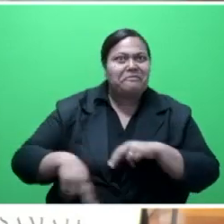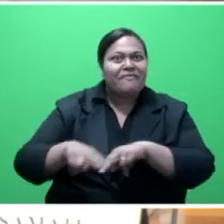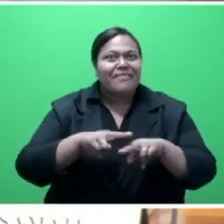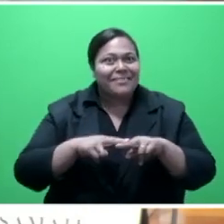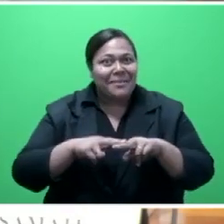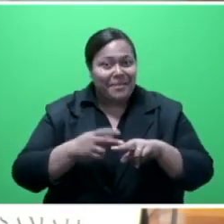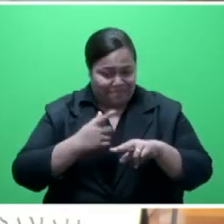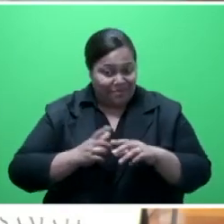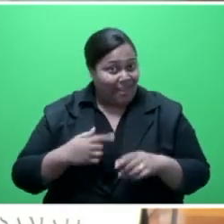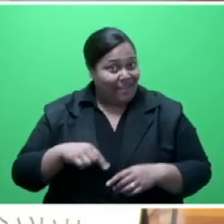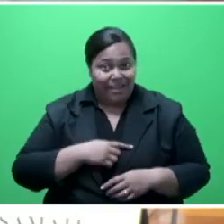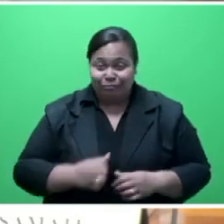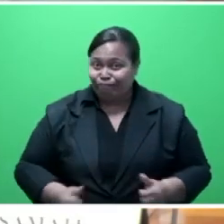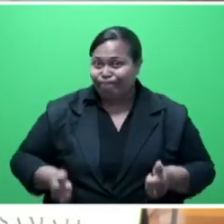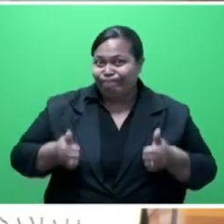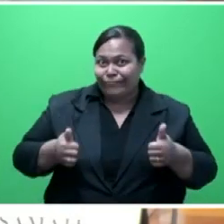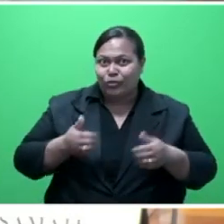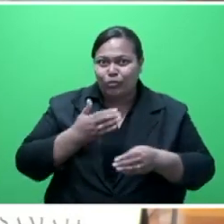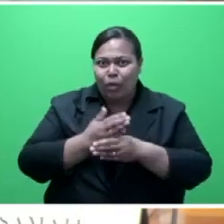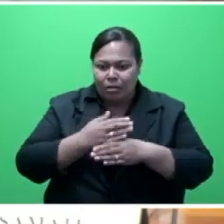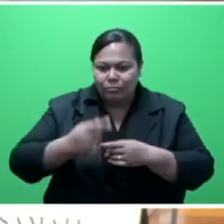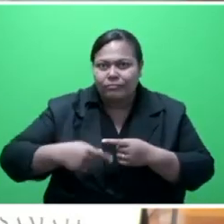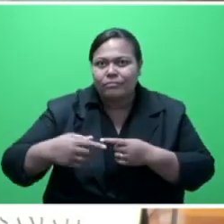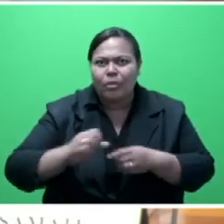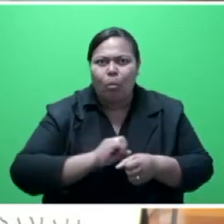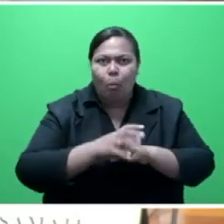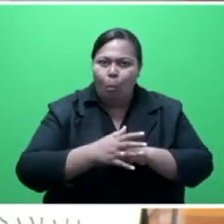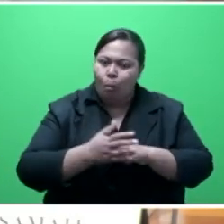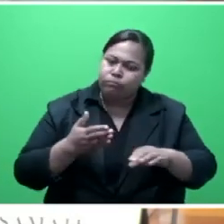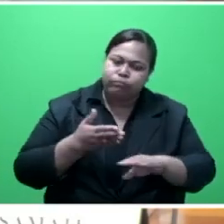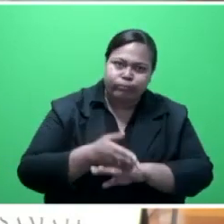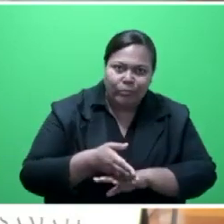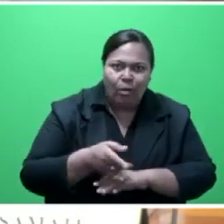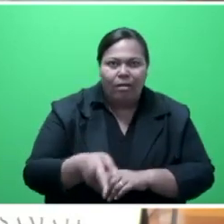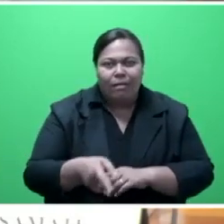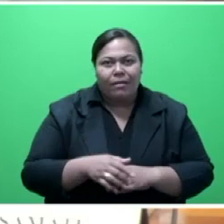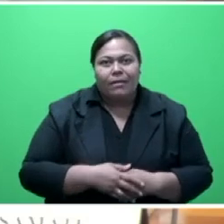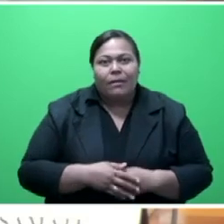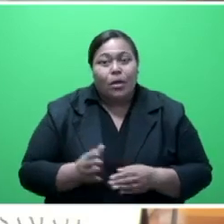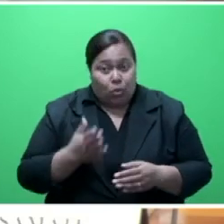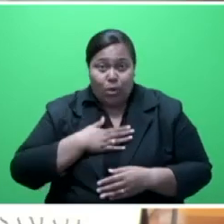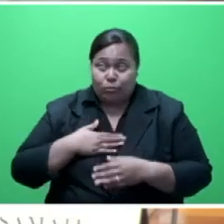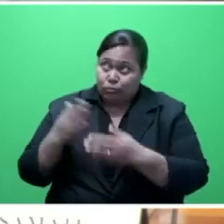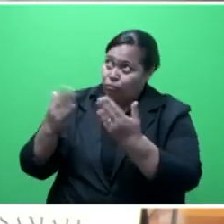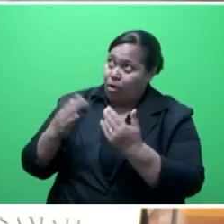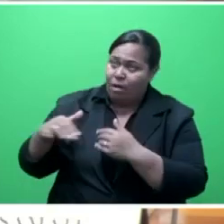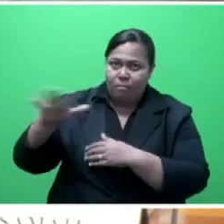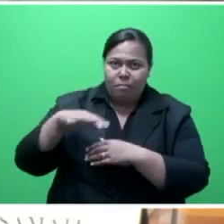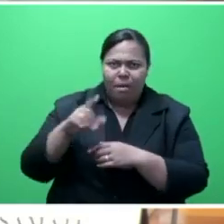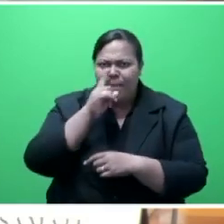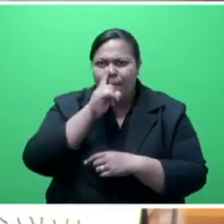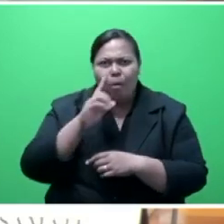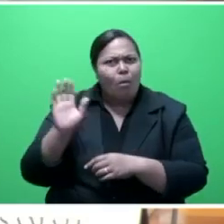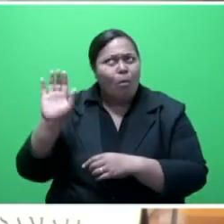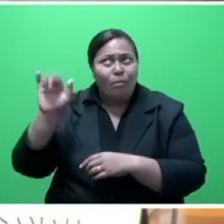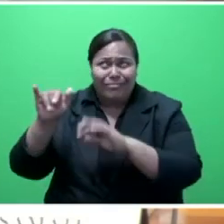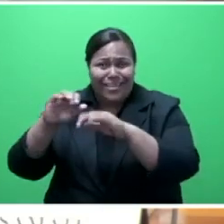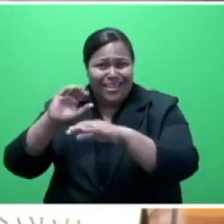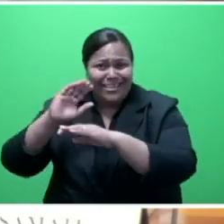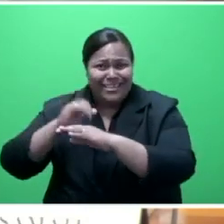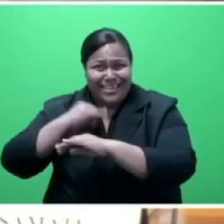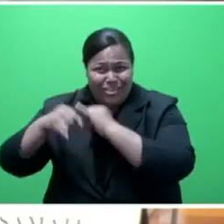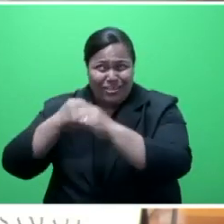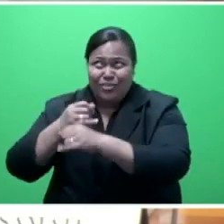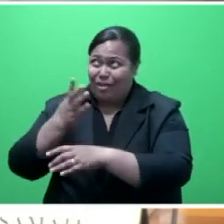how well we fared against COVID-19. We've long wanted to welcome more of these former Fijians back home to reverse the brain